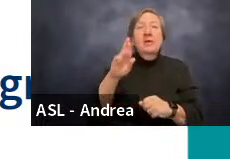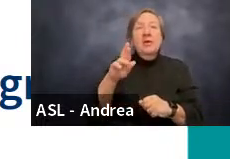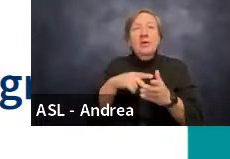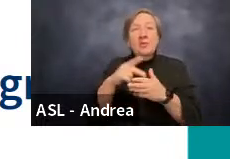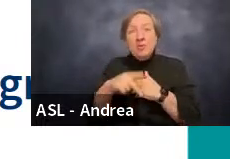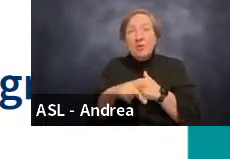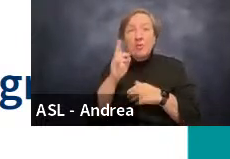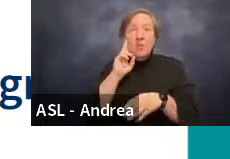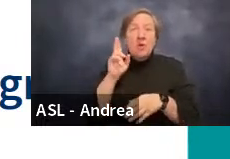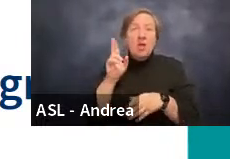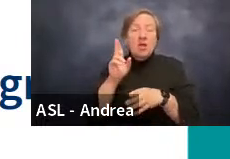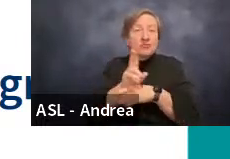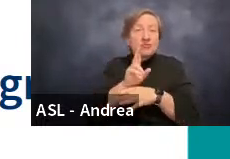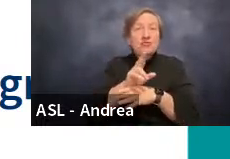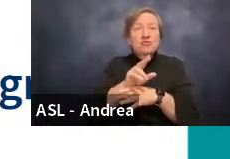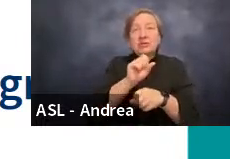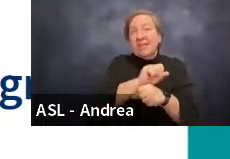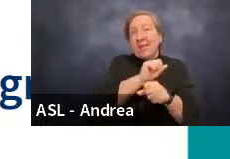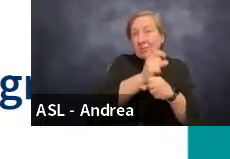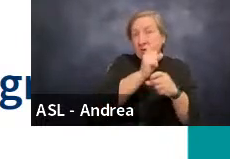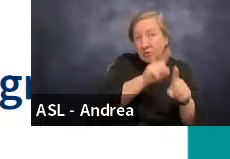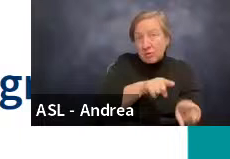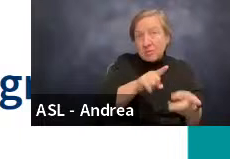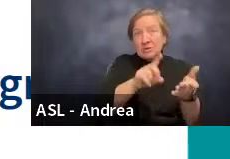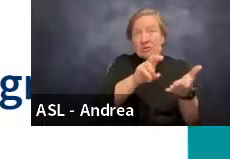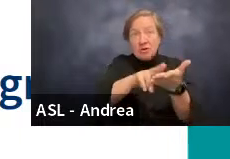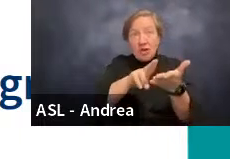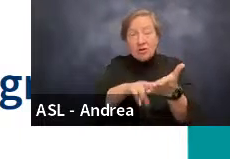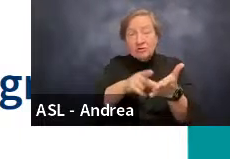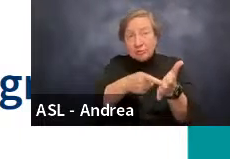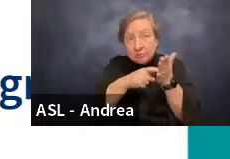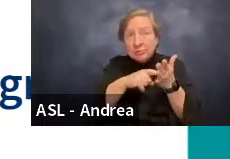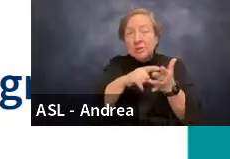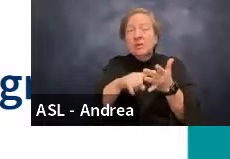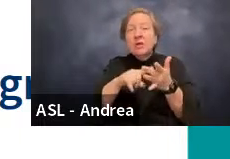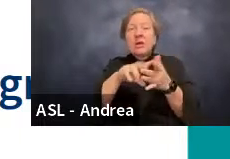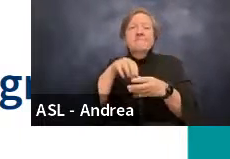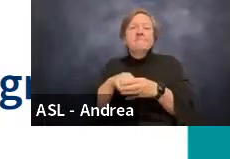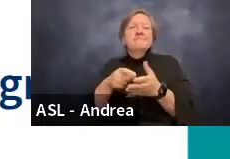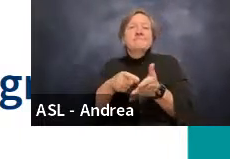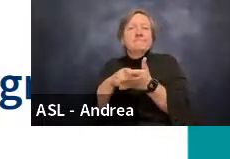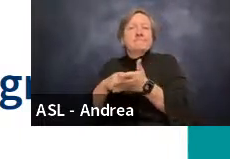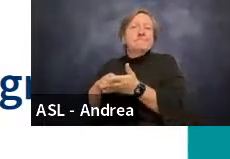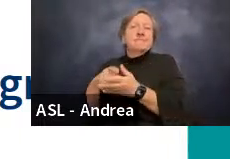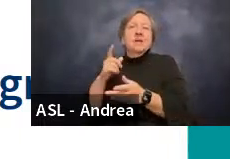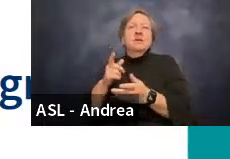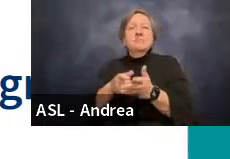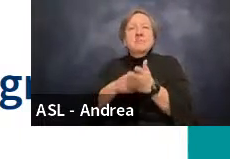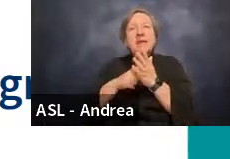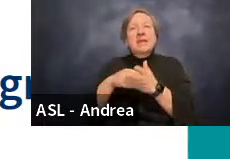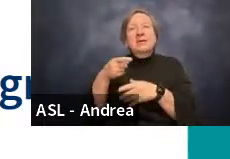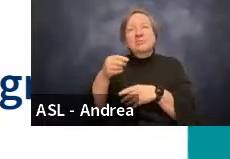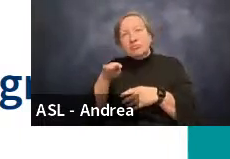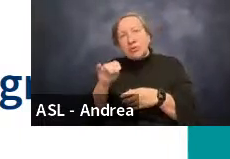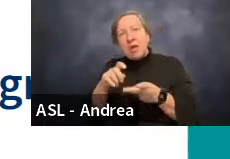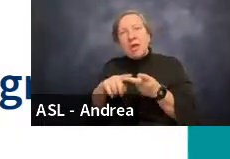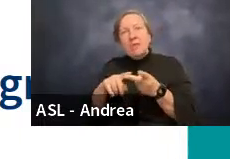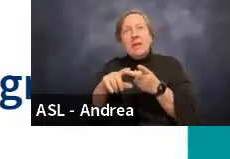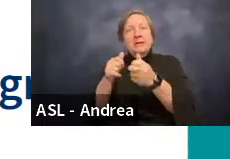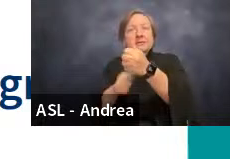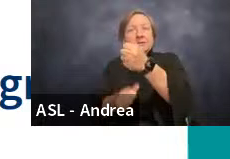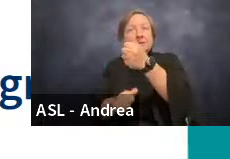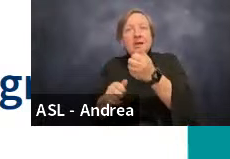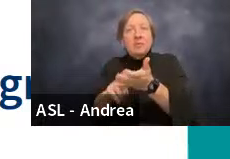leverage labor agreements and contract provisions to include provisions that mandate prime and subcontractors to abide by